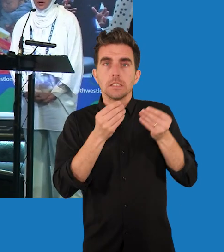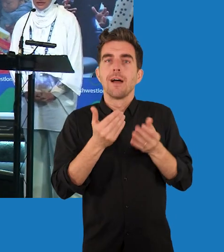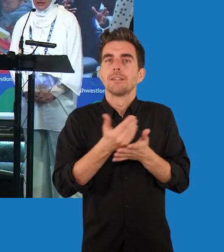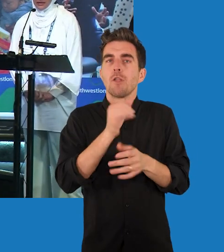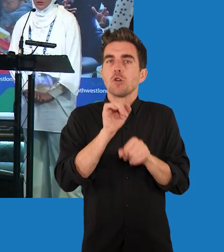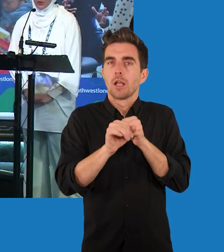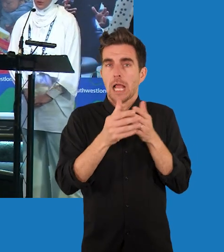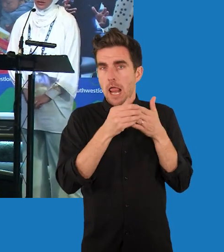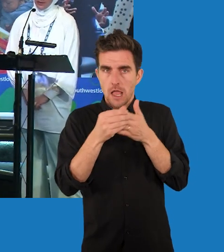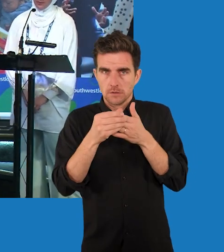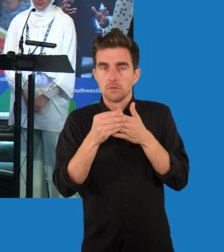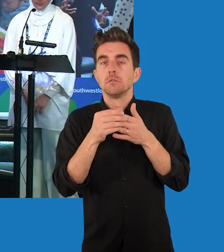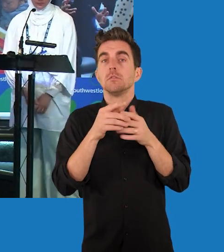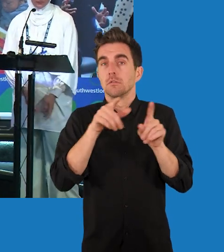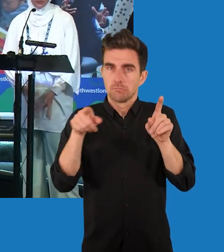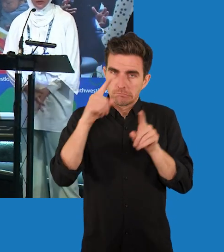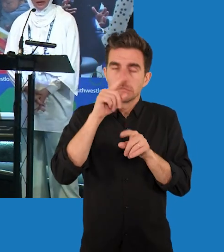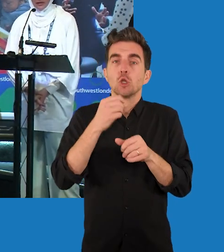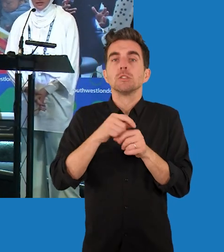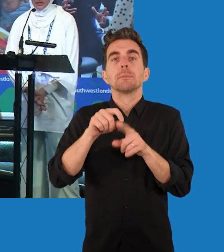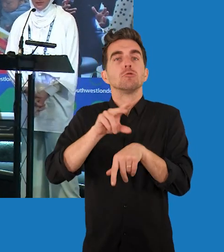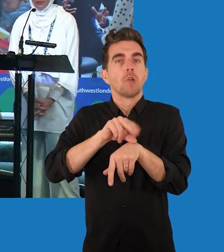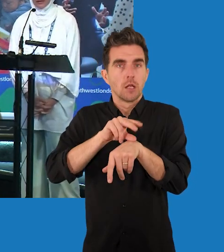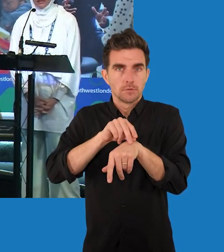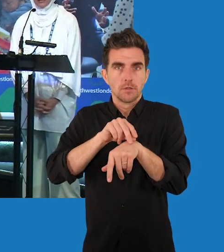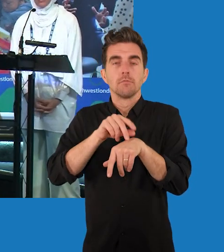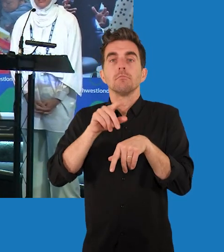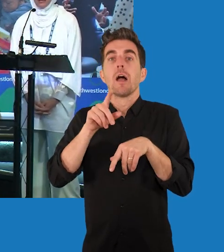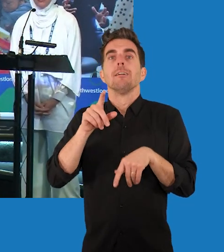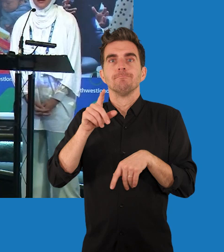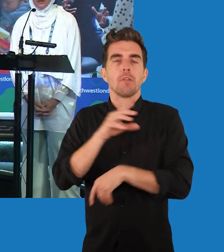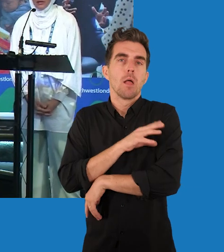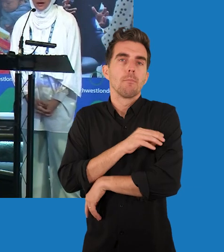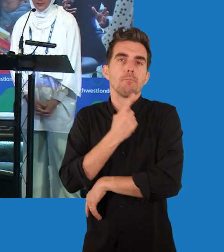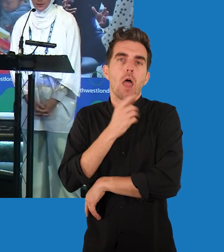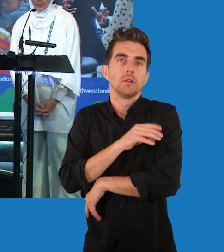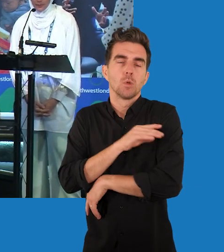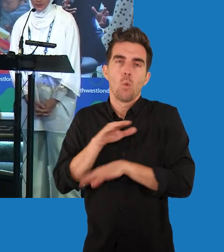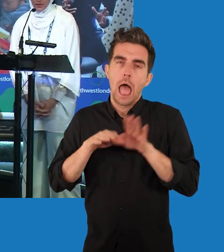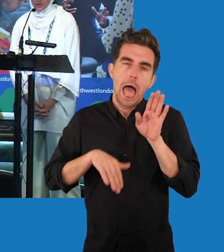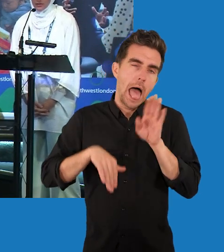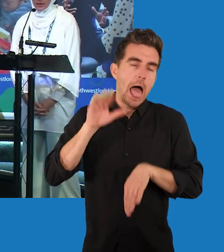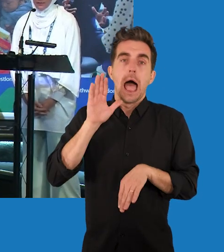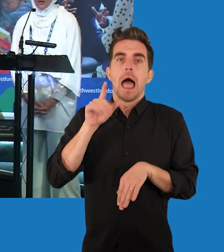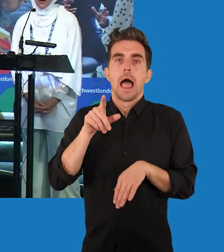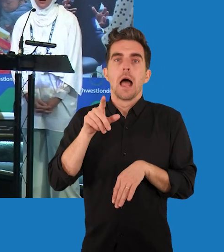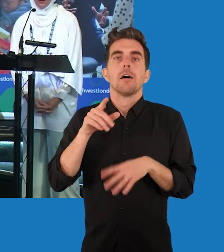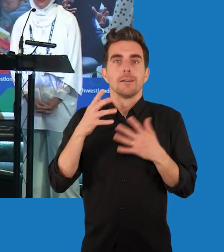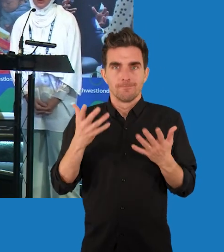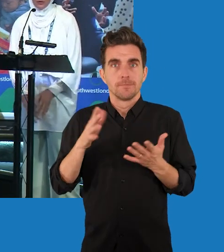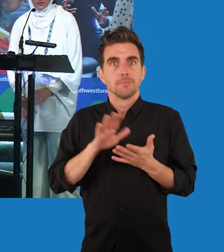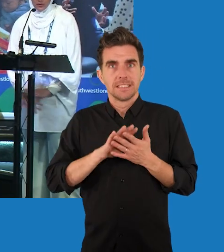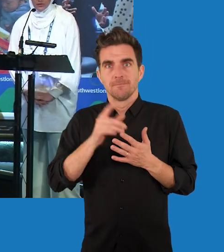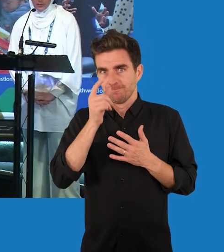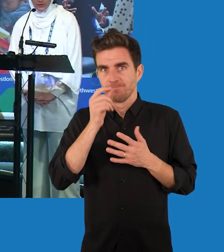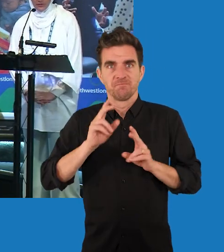the safeguarding lead, who called him into the GP practice and found he had really high blood pressure at the time, which